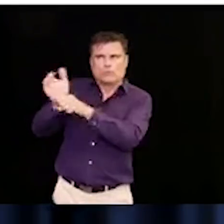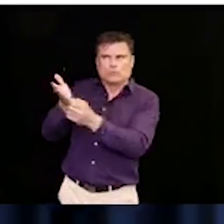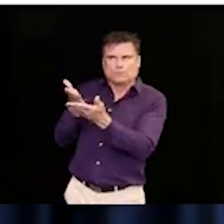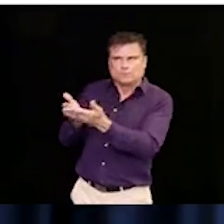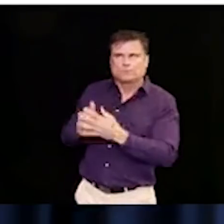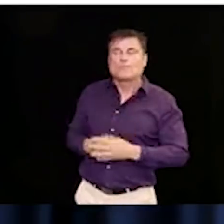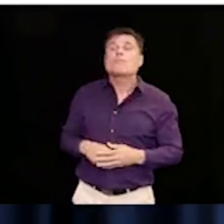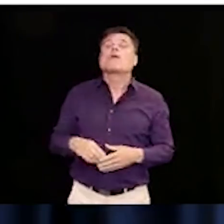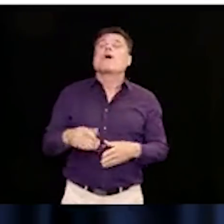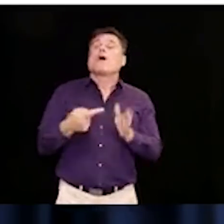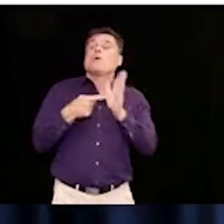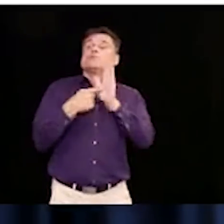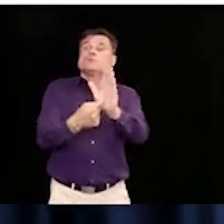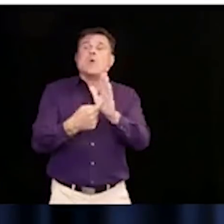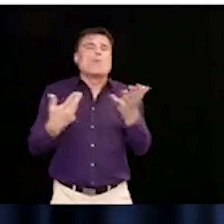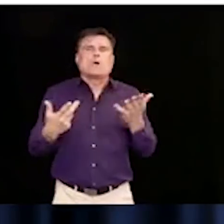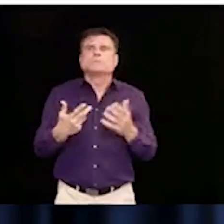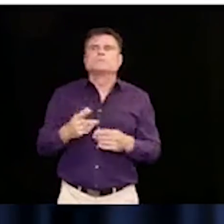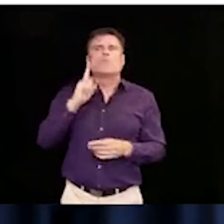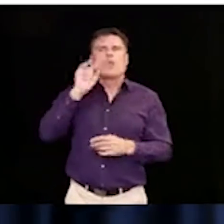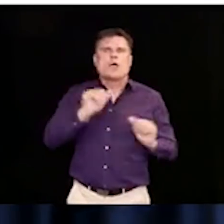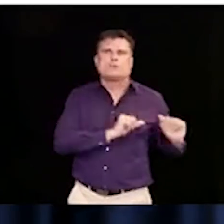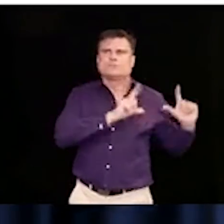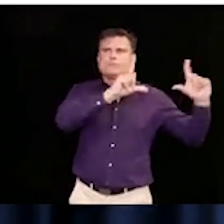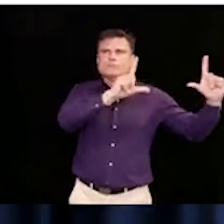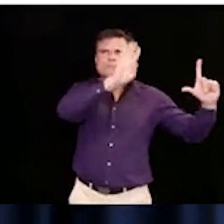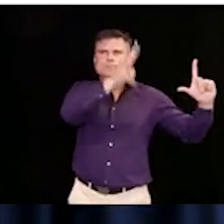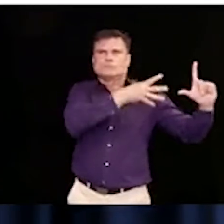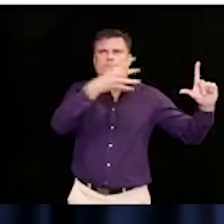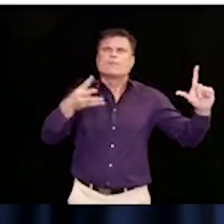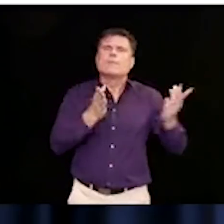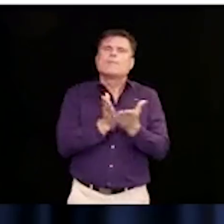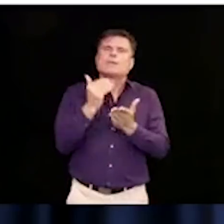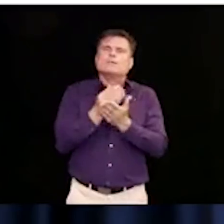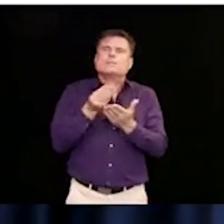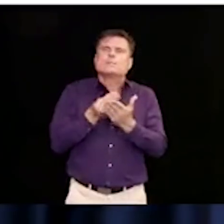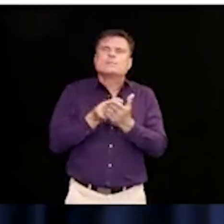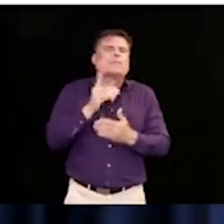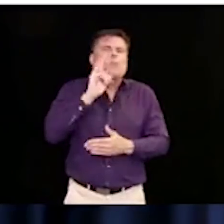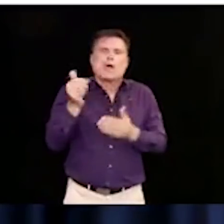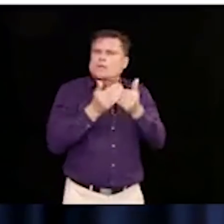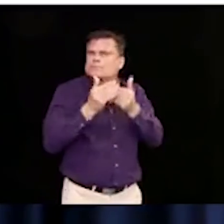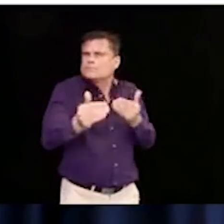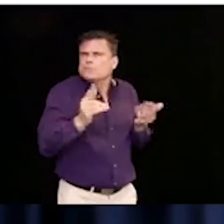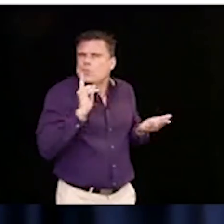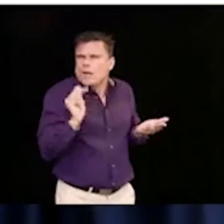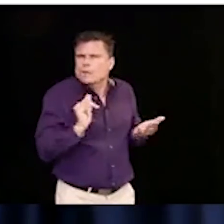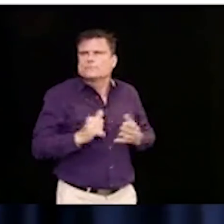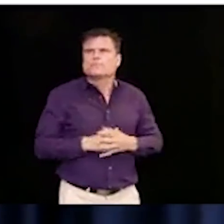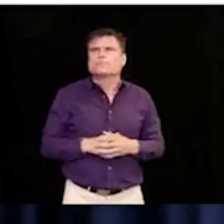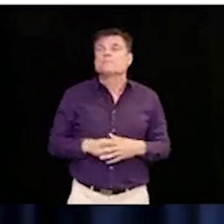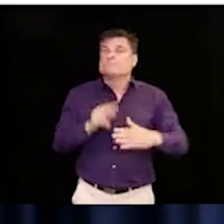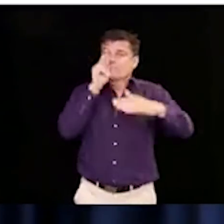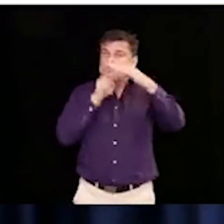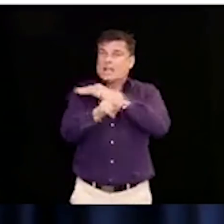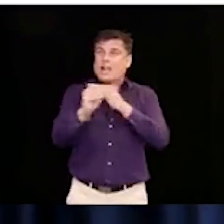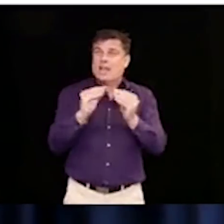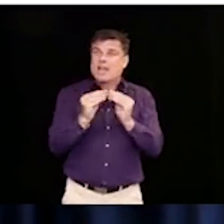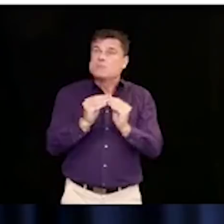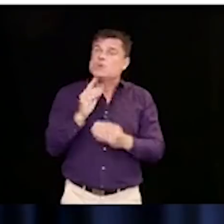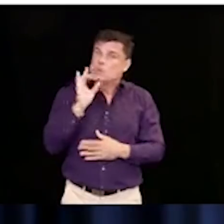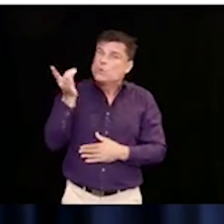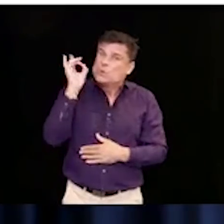BC's most likely economic scenario based on the information we have today. The projected numbers are